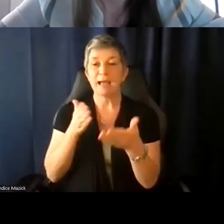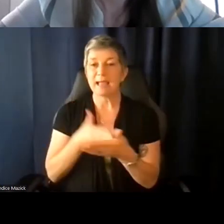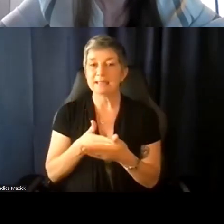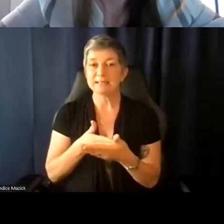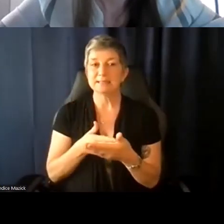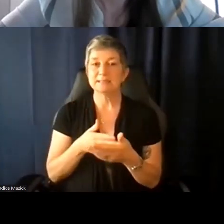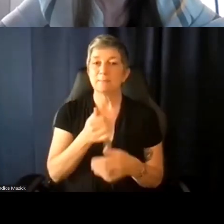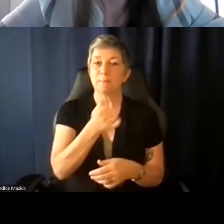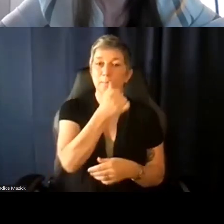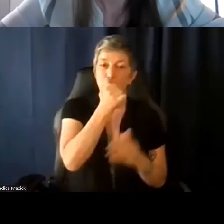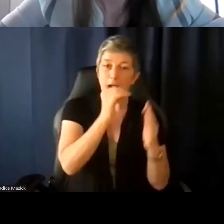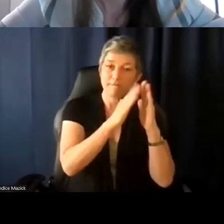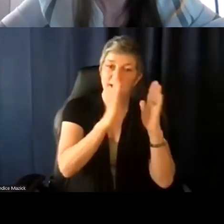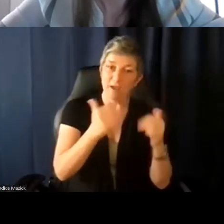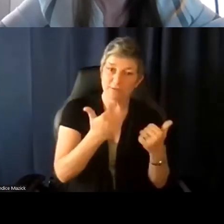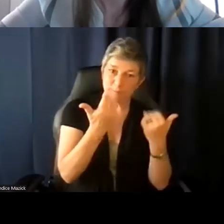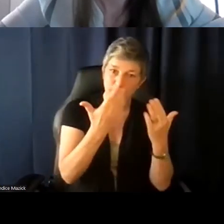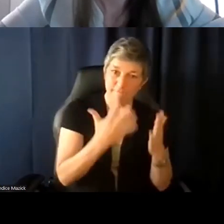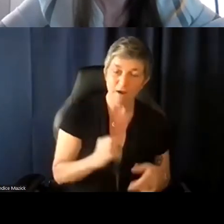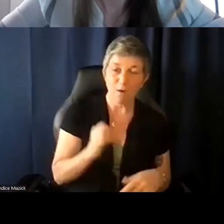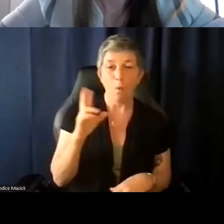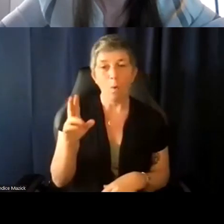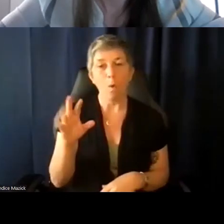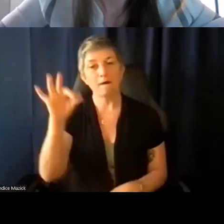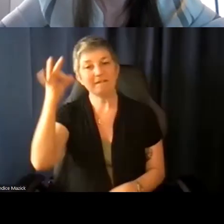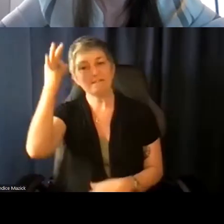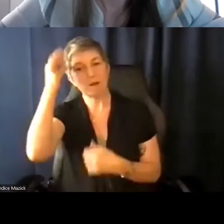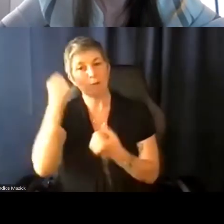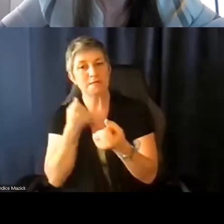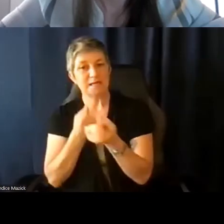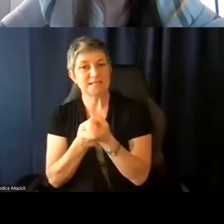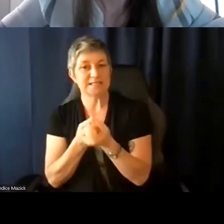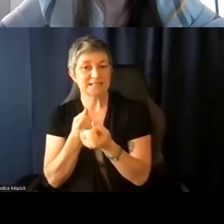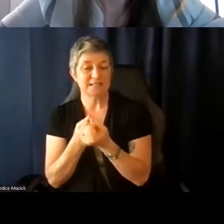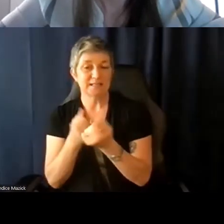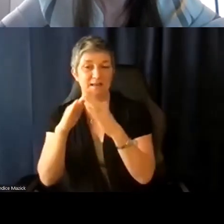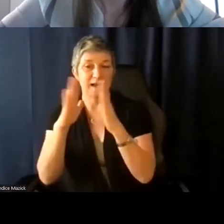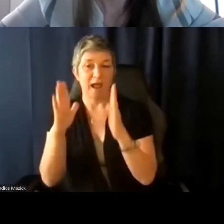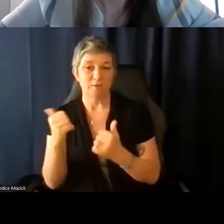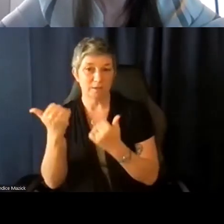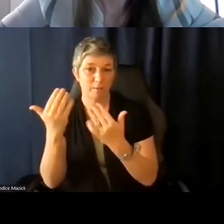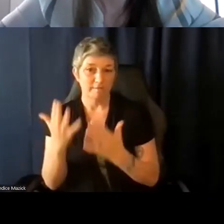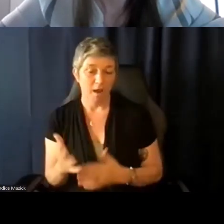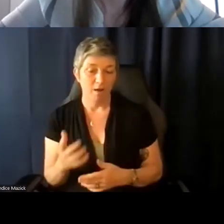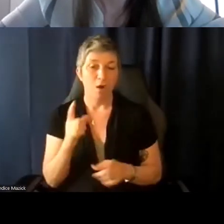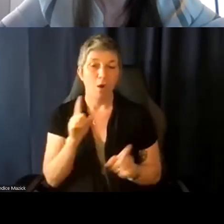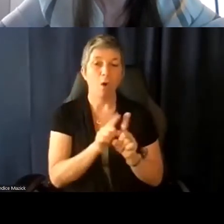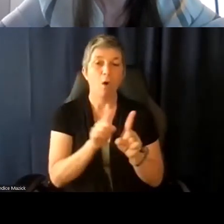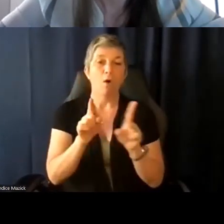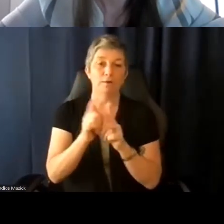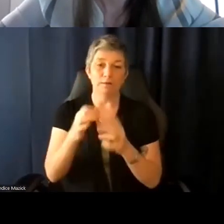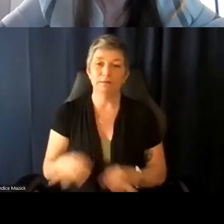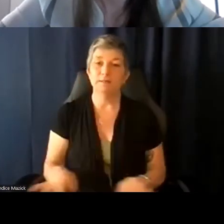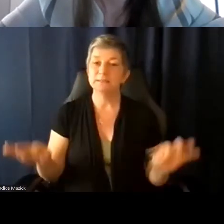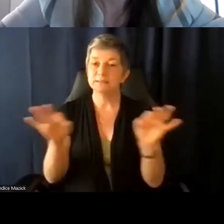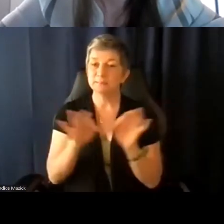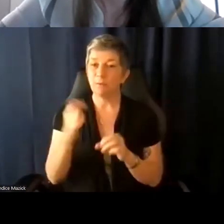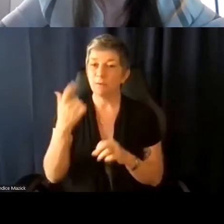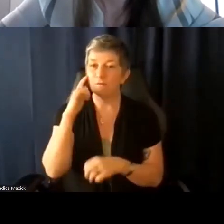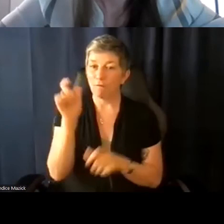private housing providers or federally assisted housing providers. I think it's also important for folks